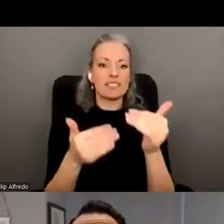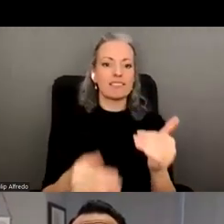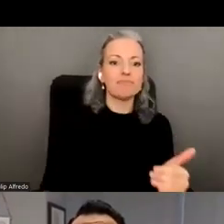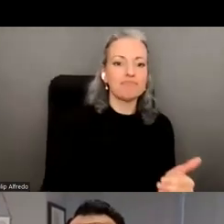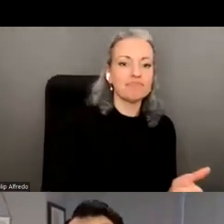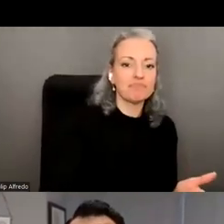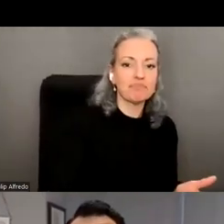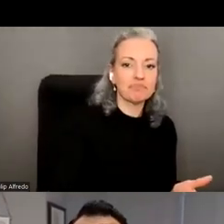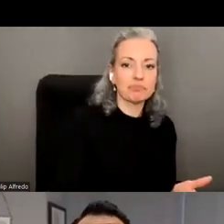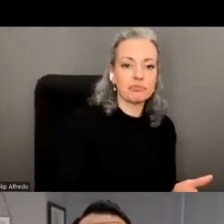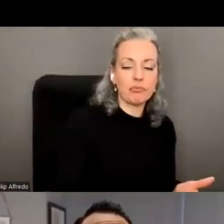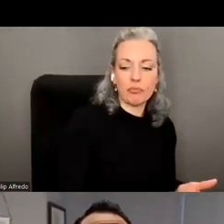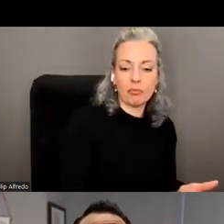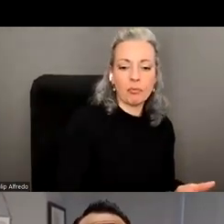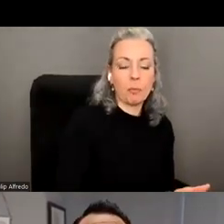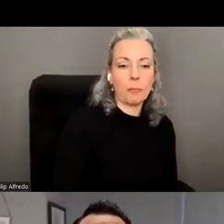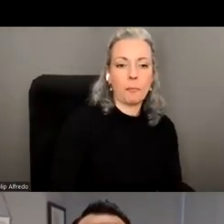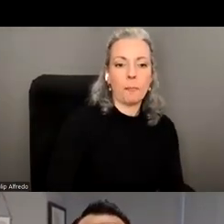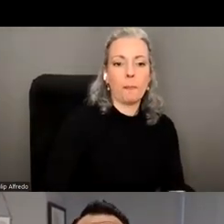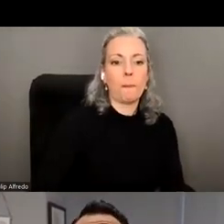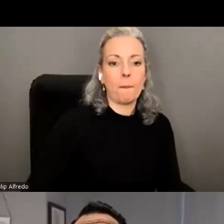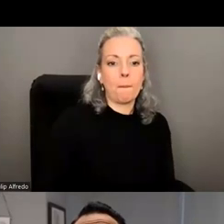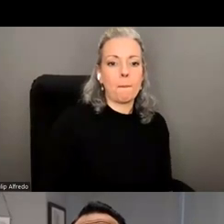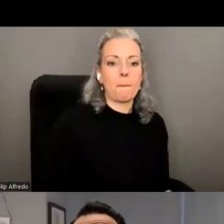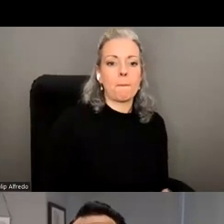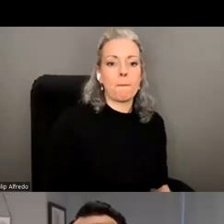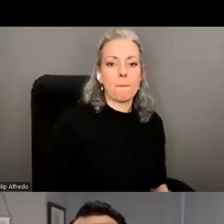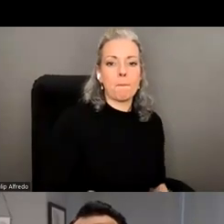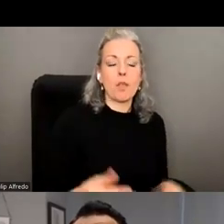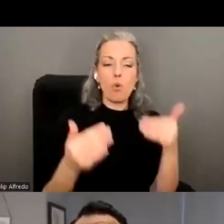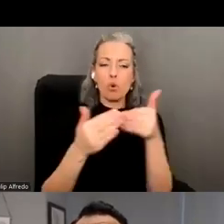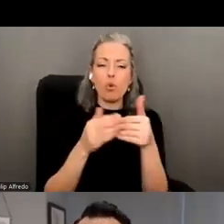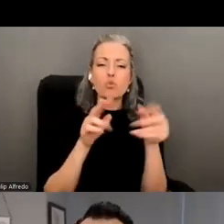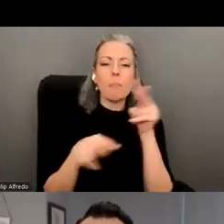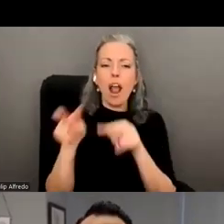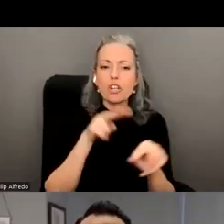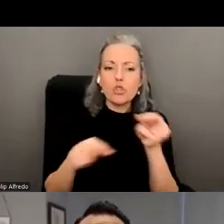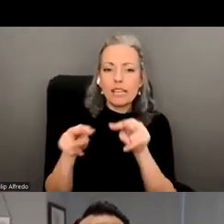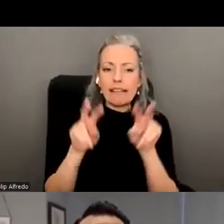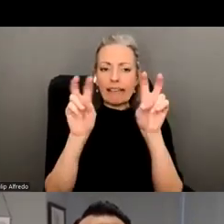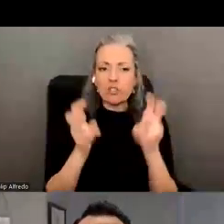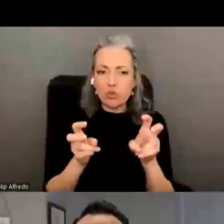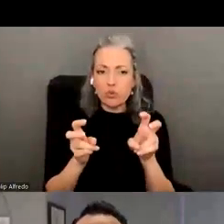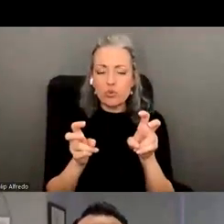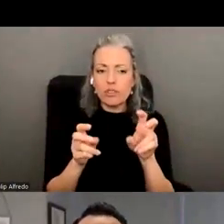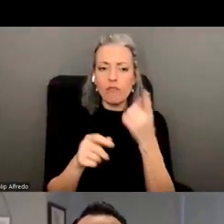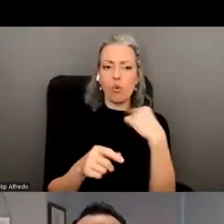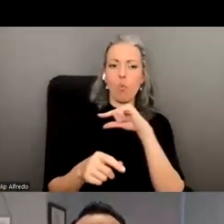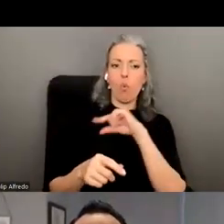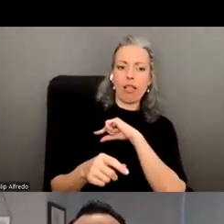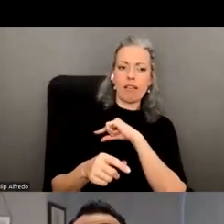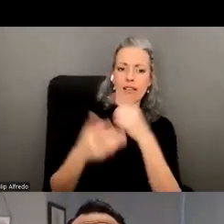self-pay, VA, those are not included in the database. We're closely monitoring issues of data quality and completeness.